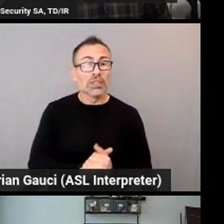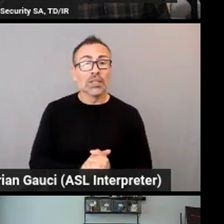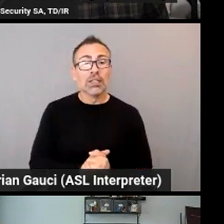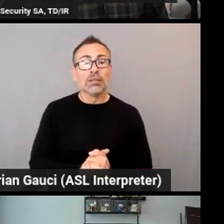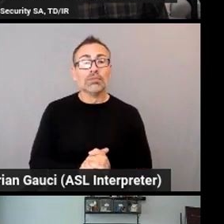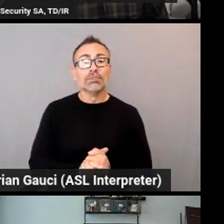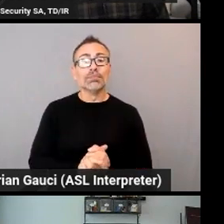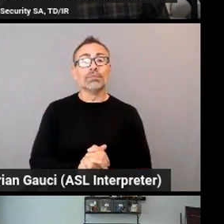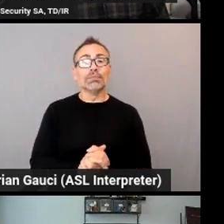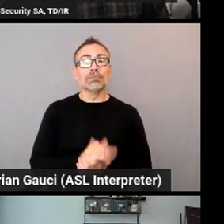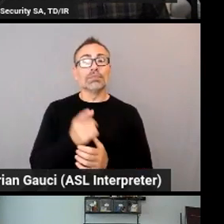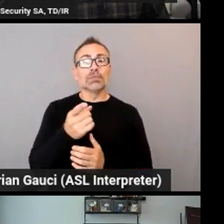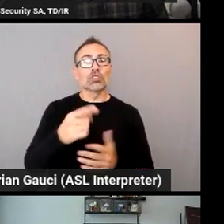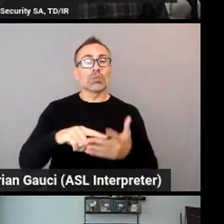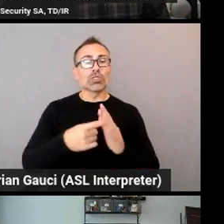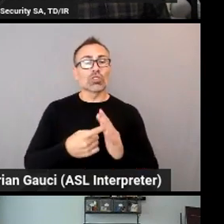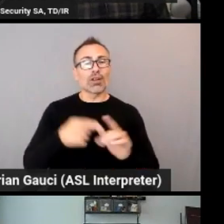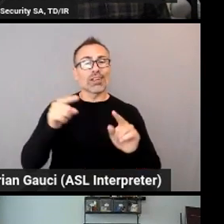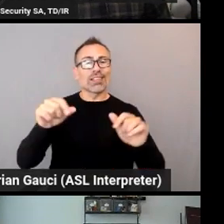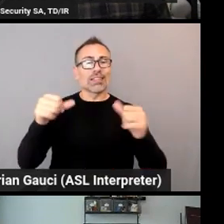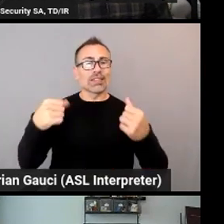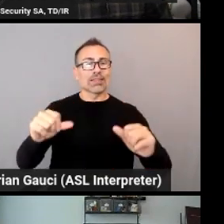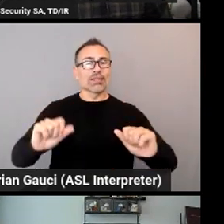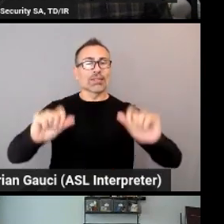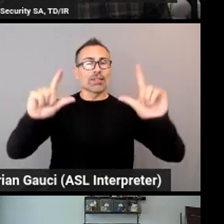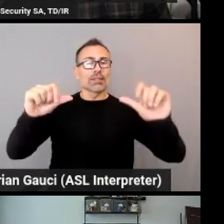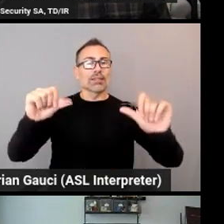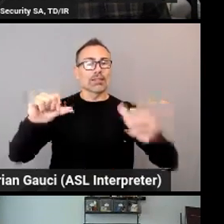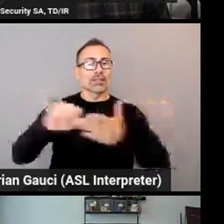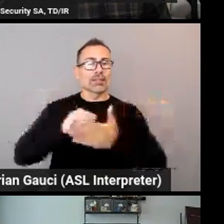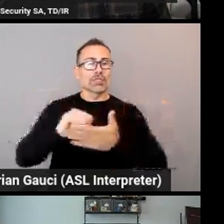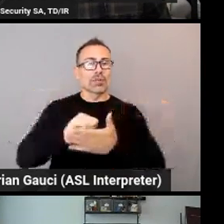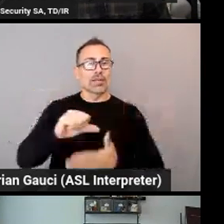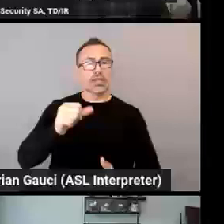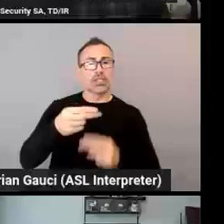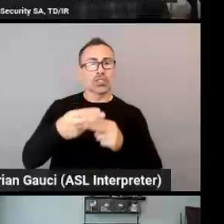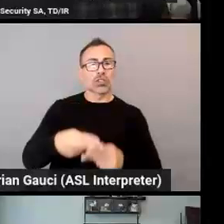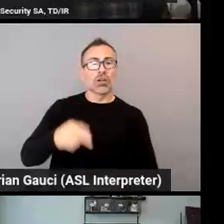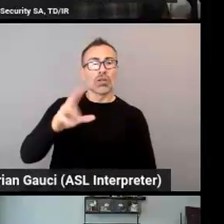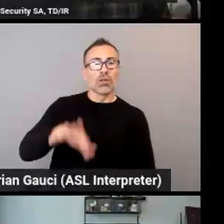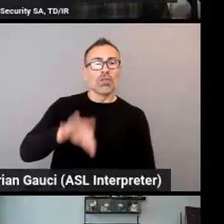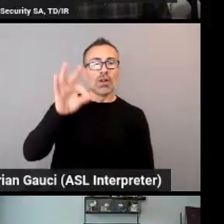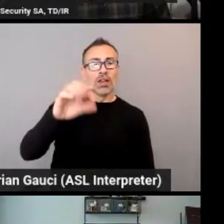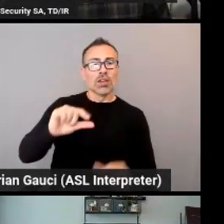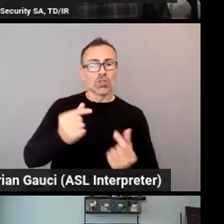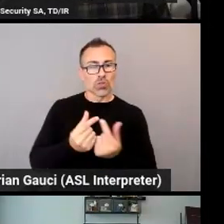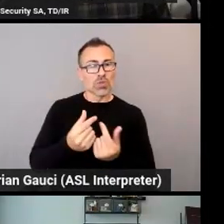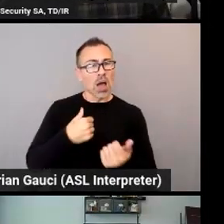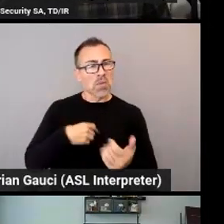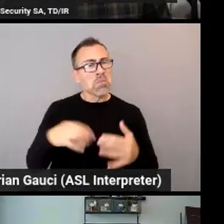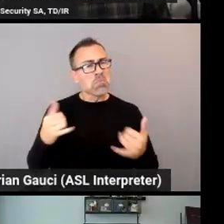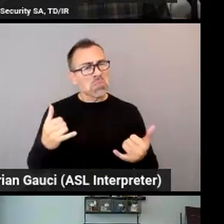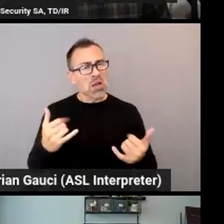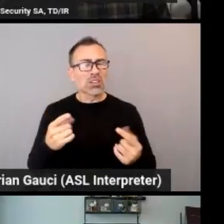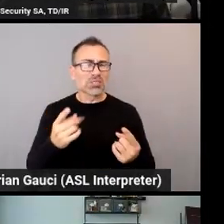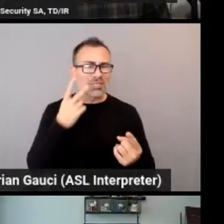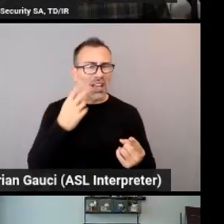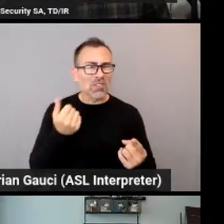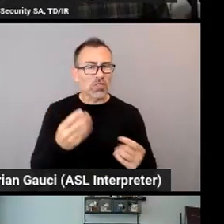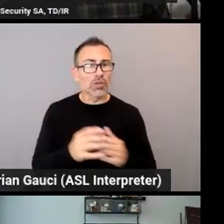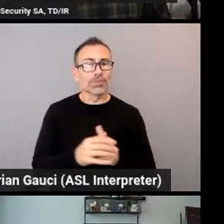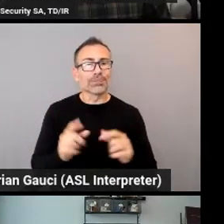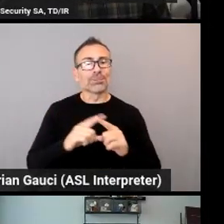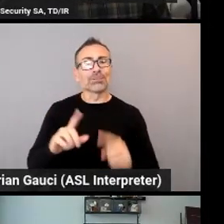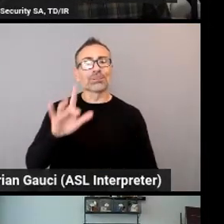on the finding groups page, and you can see I've been playing around a little bit in this environment. I got a few finding groups, but we'll go ahead and just click on the first